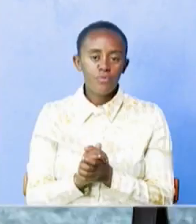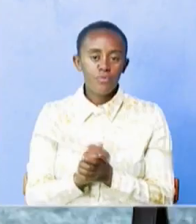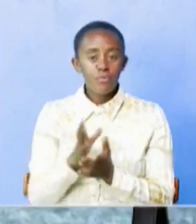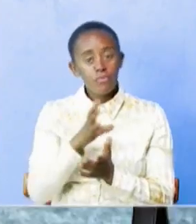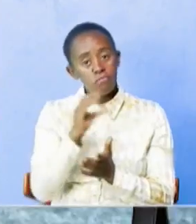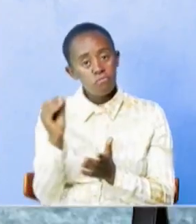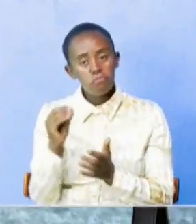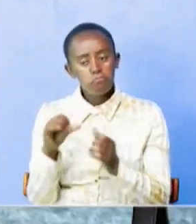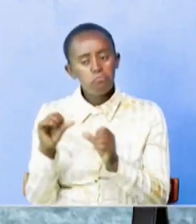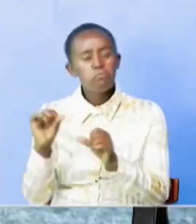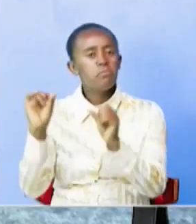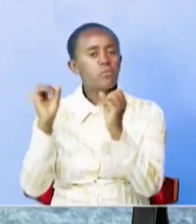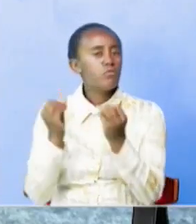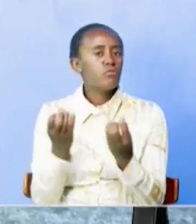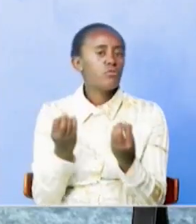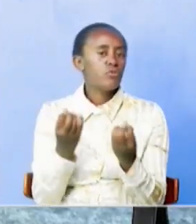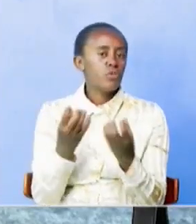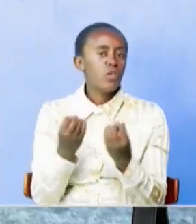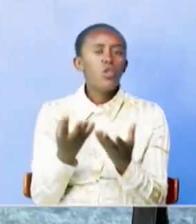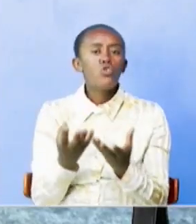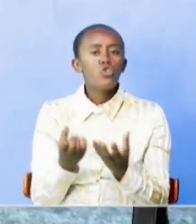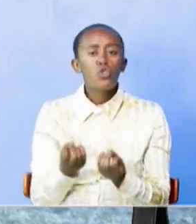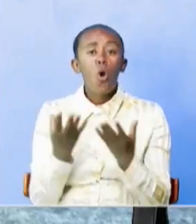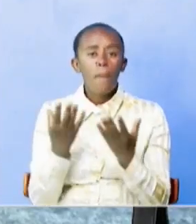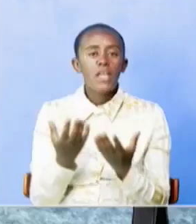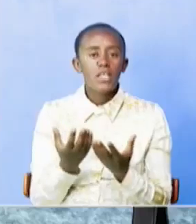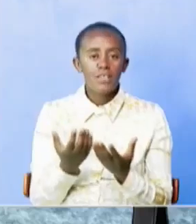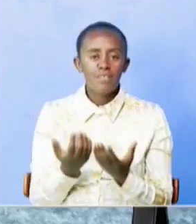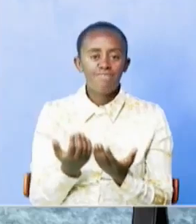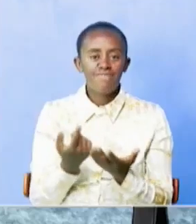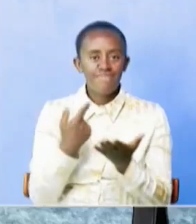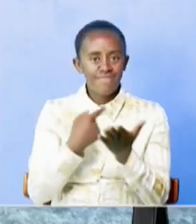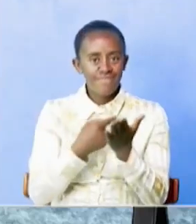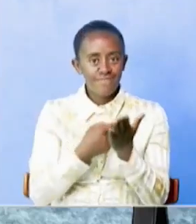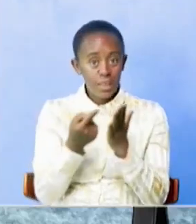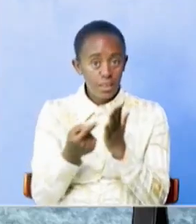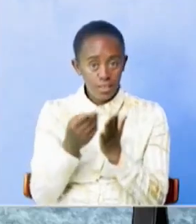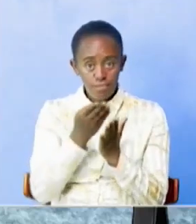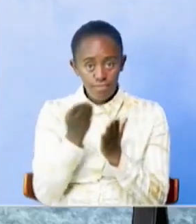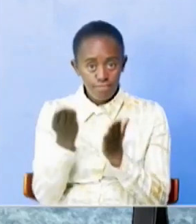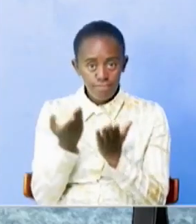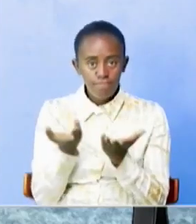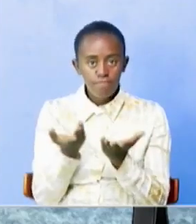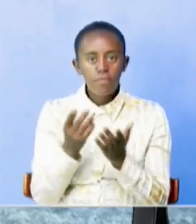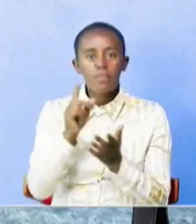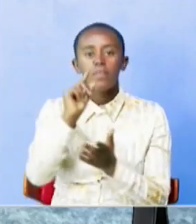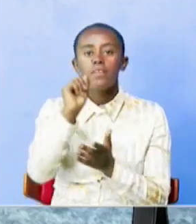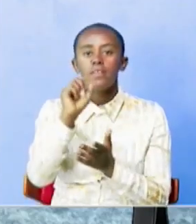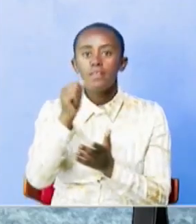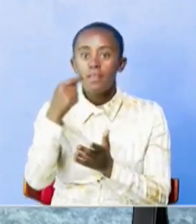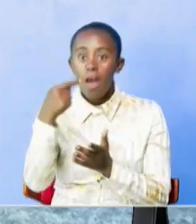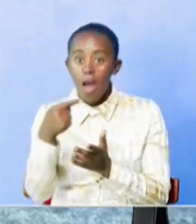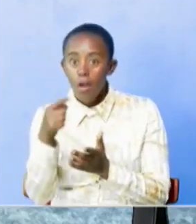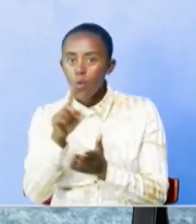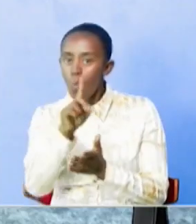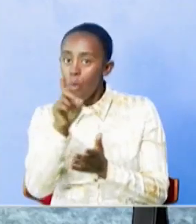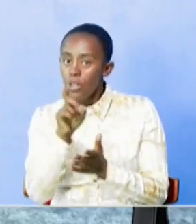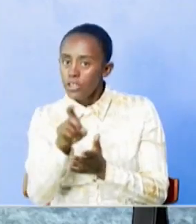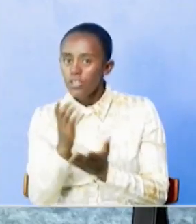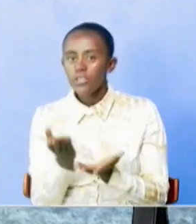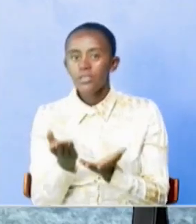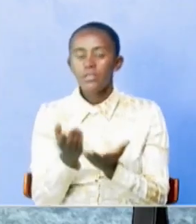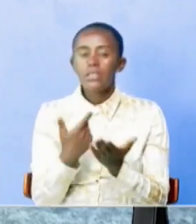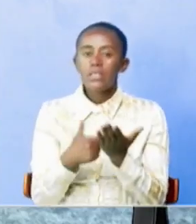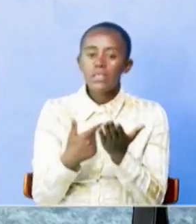And so many, okay? So these are what? Tag questions. these